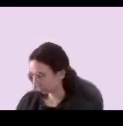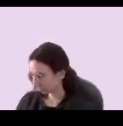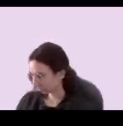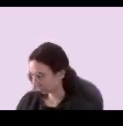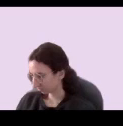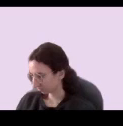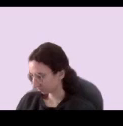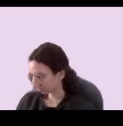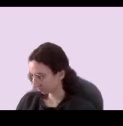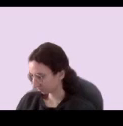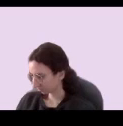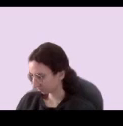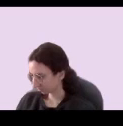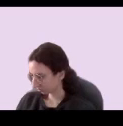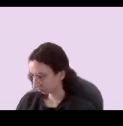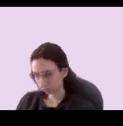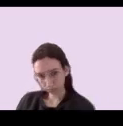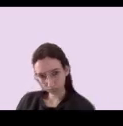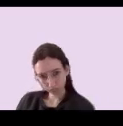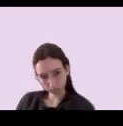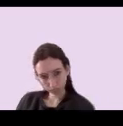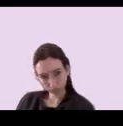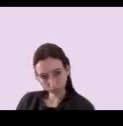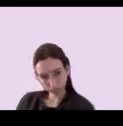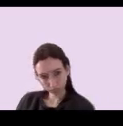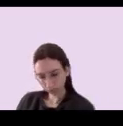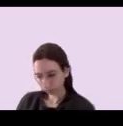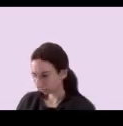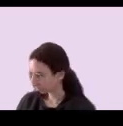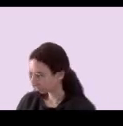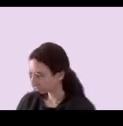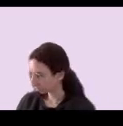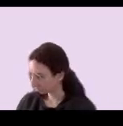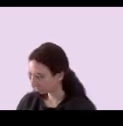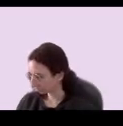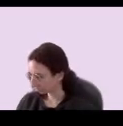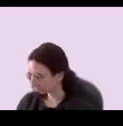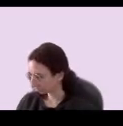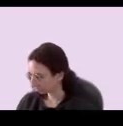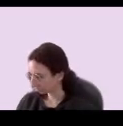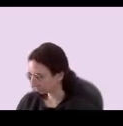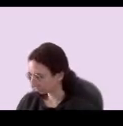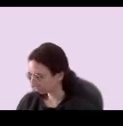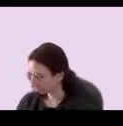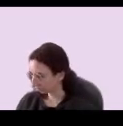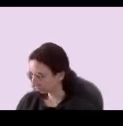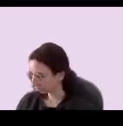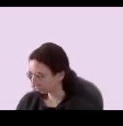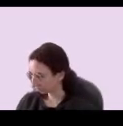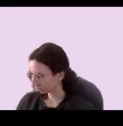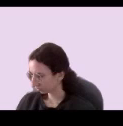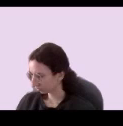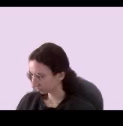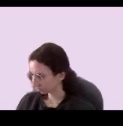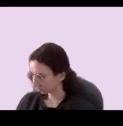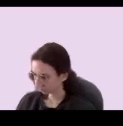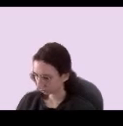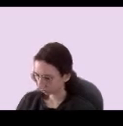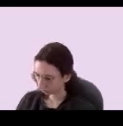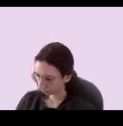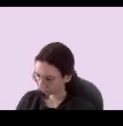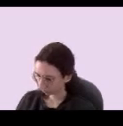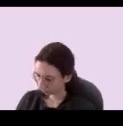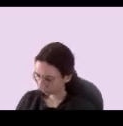building, together with my first student here, Philippe Balcou, building dedicated instrument to